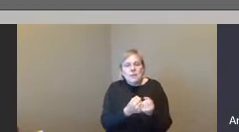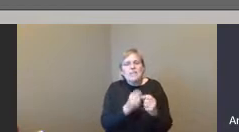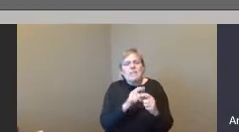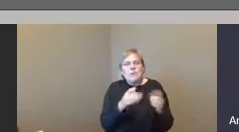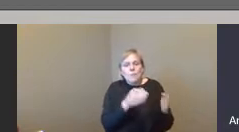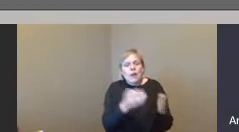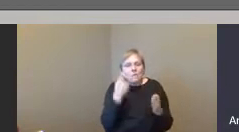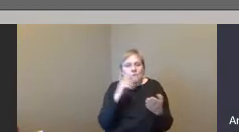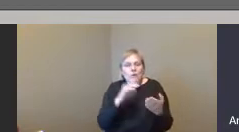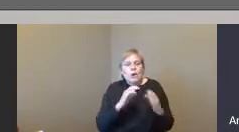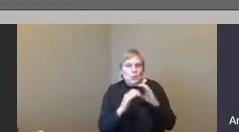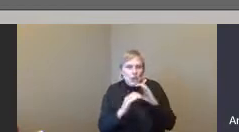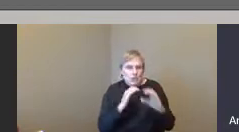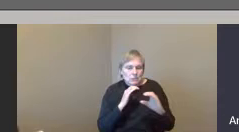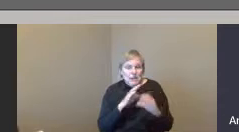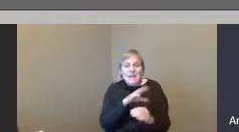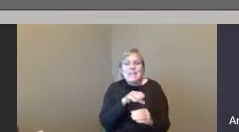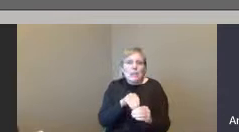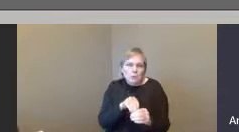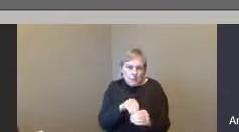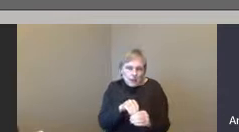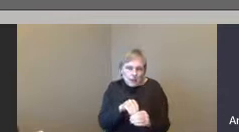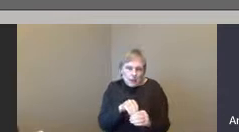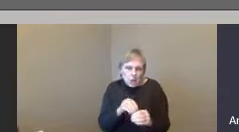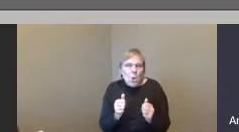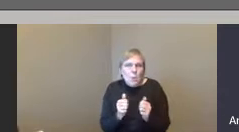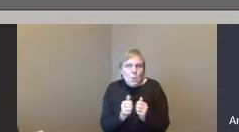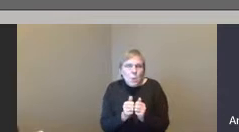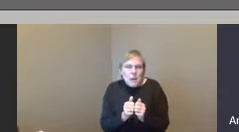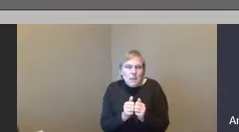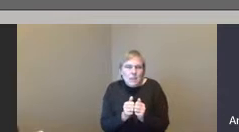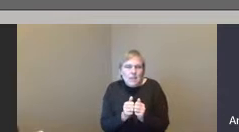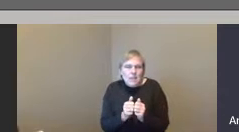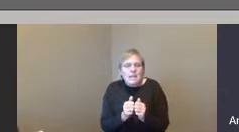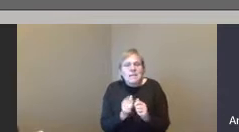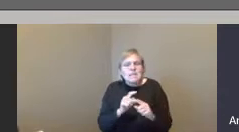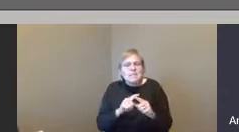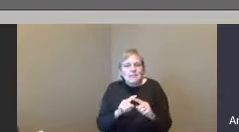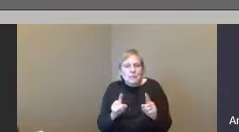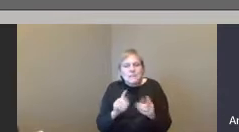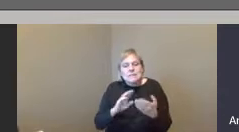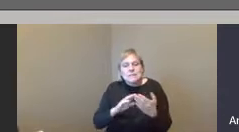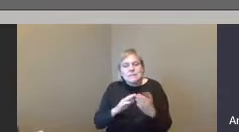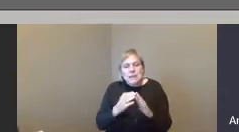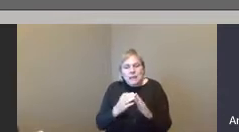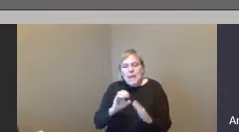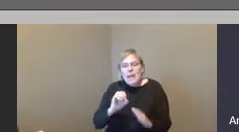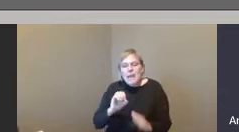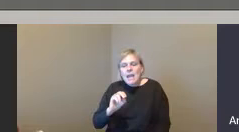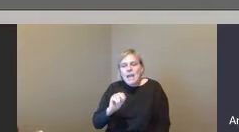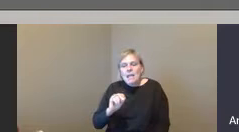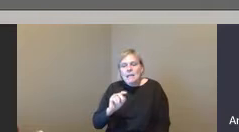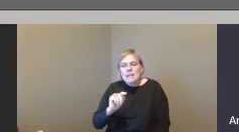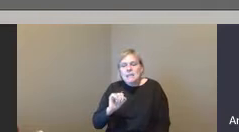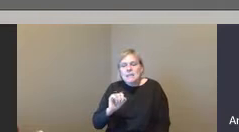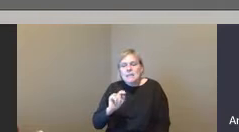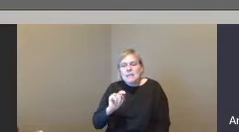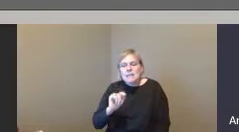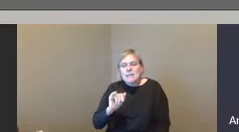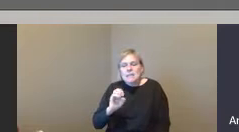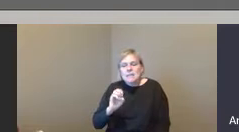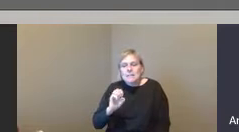mechanisms for communication and engagement with different city entities and having people navigate